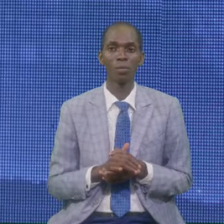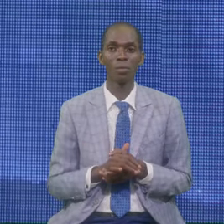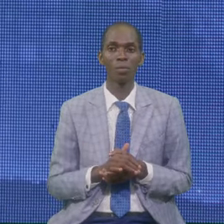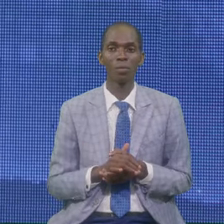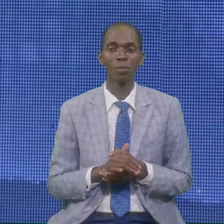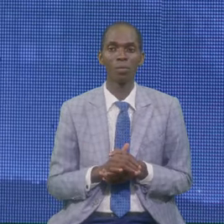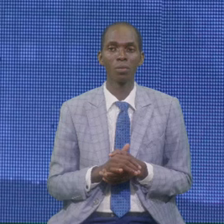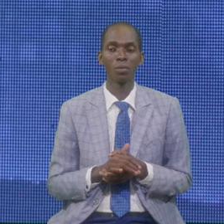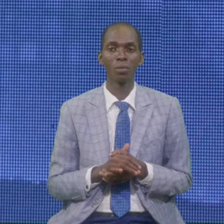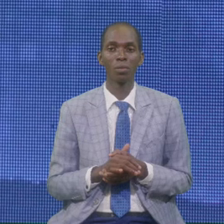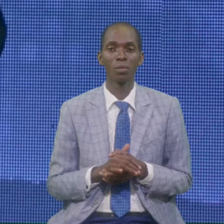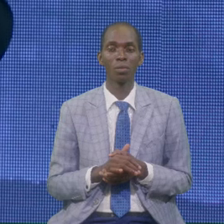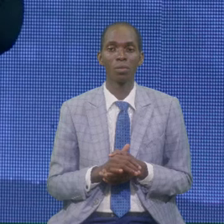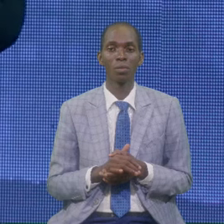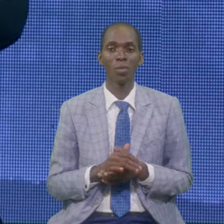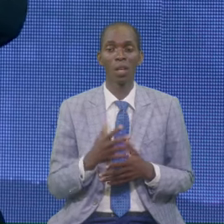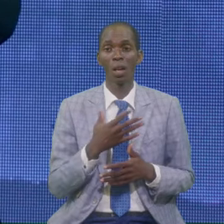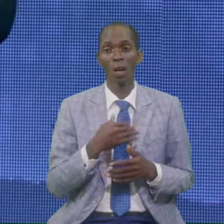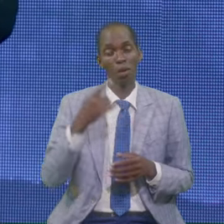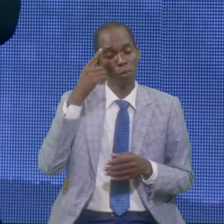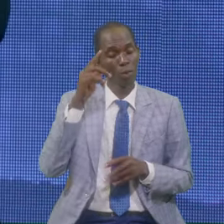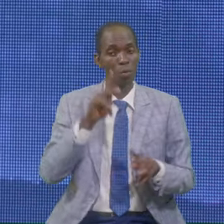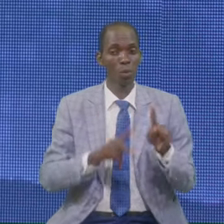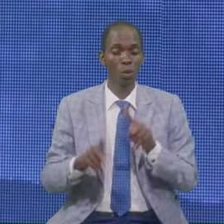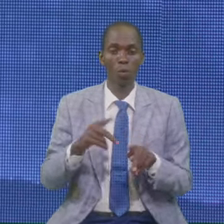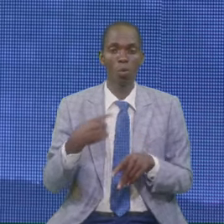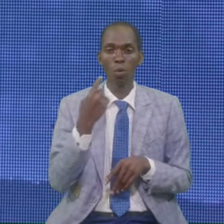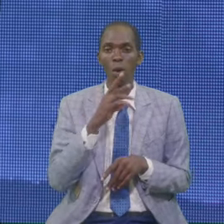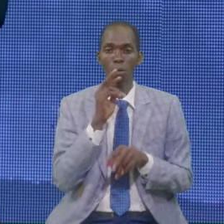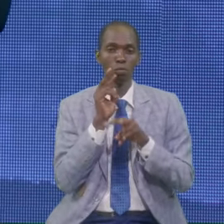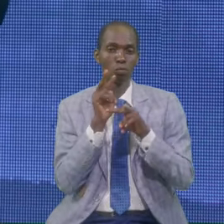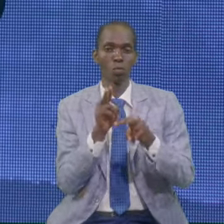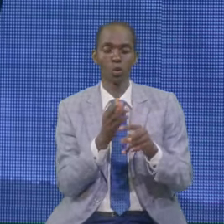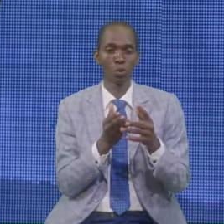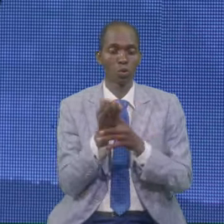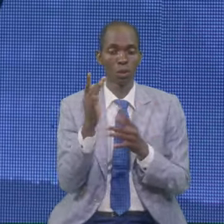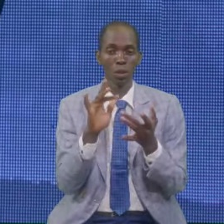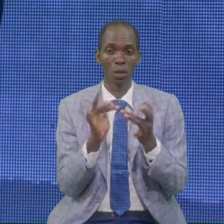Those online, please, you also try to